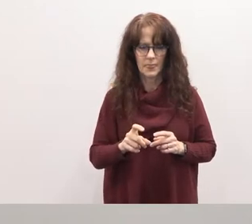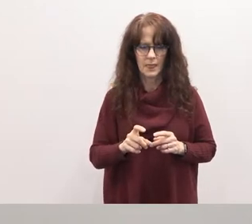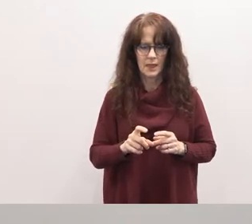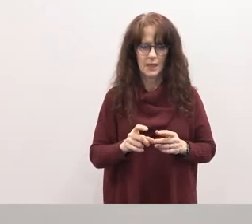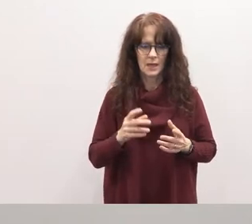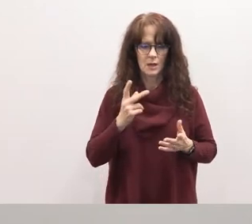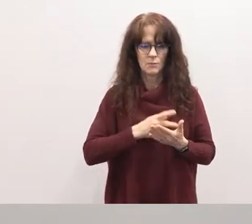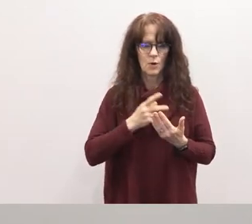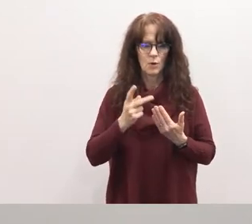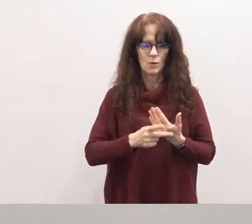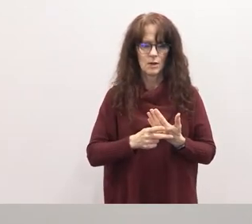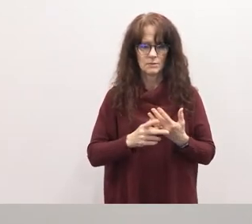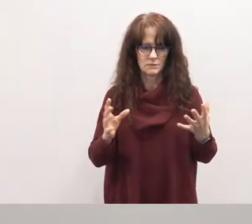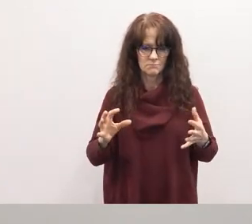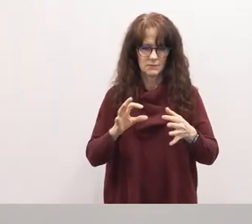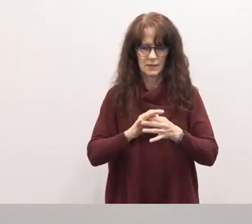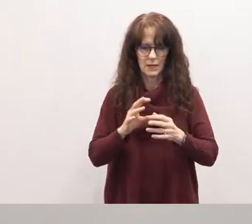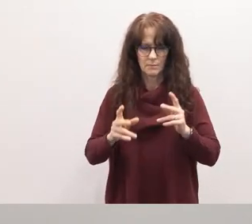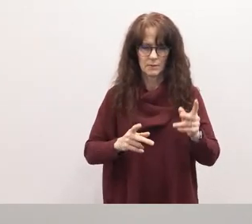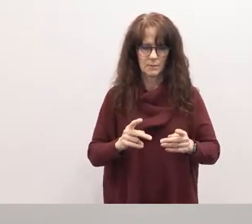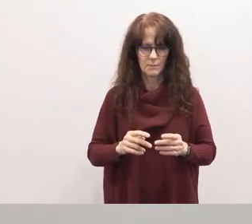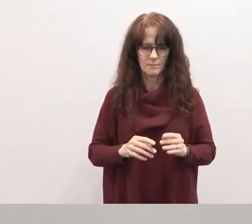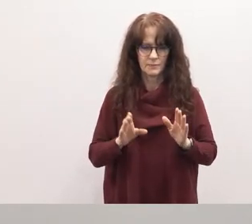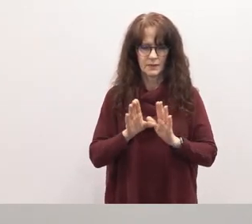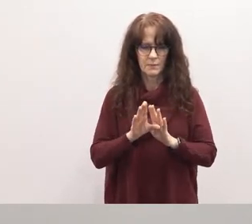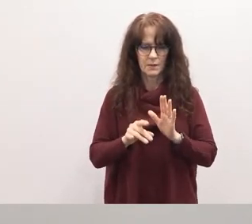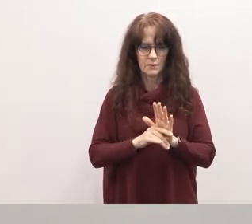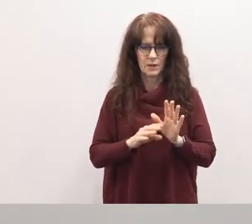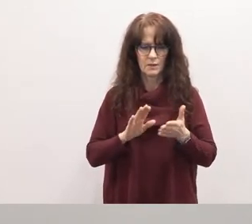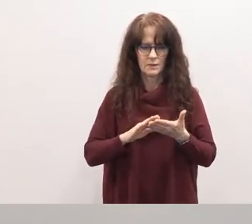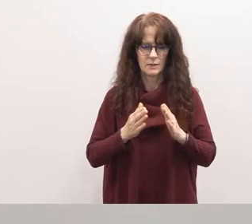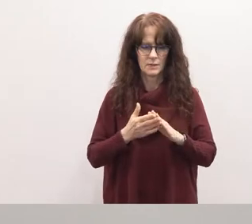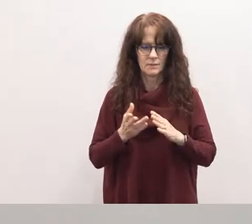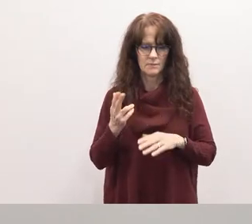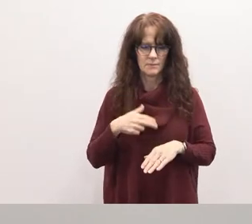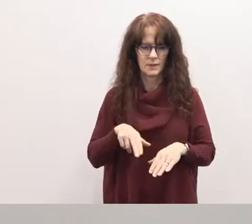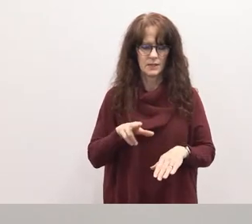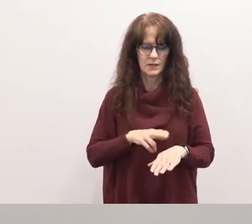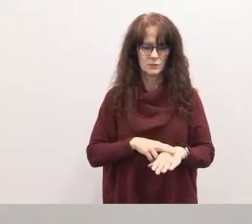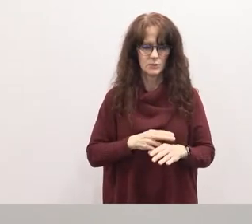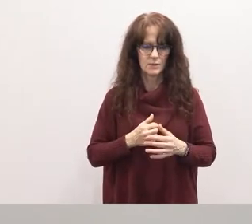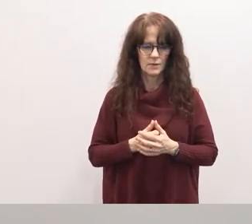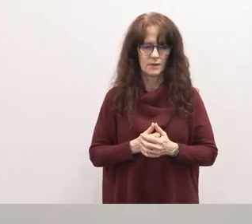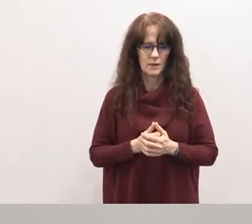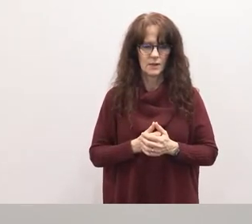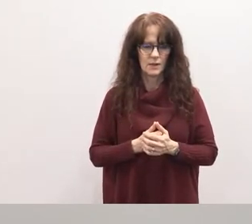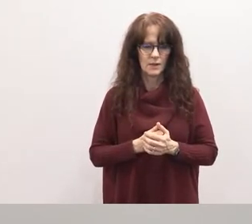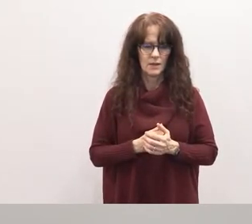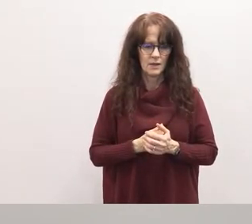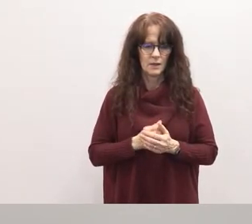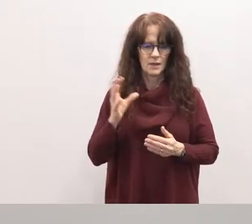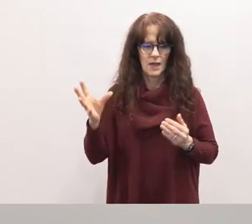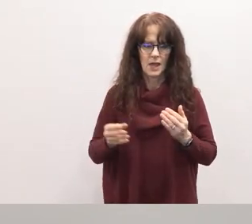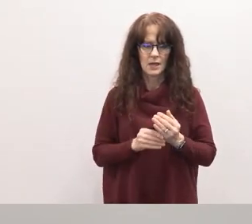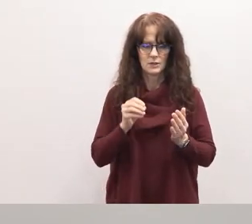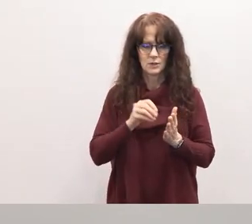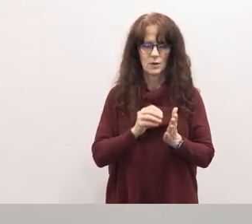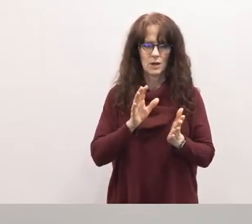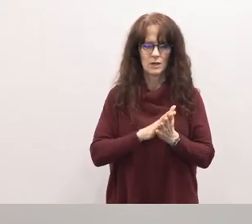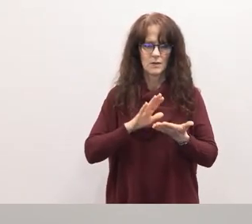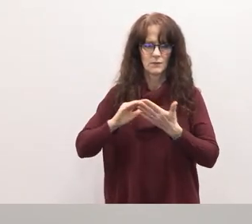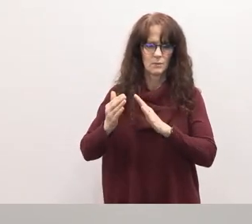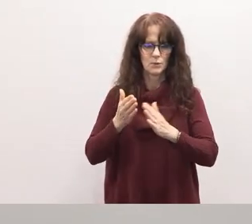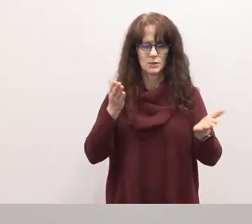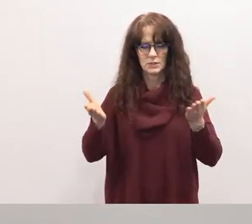existing programs here in Long Beach. With her background with the city, she was a natural. This work adds to her record of community